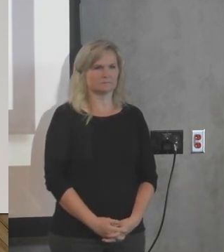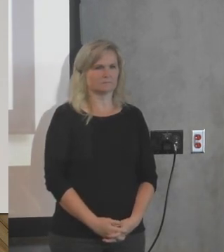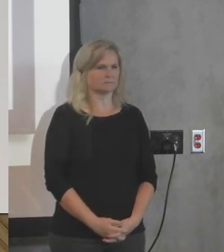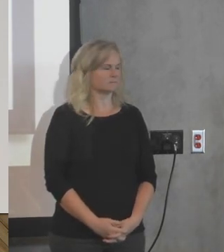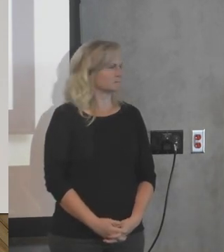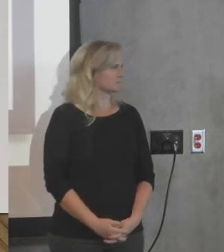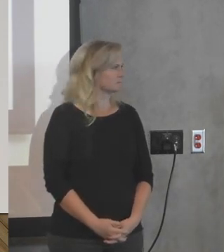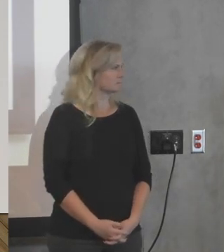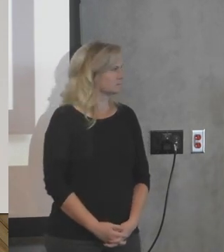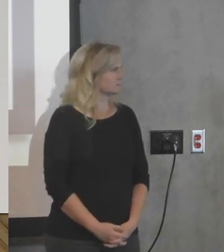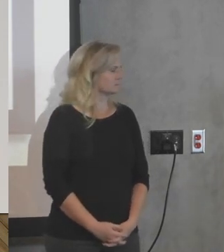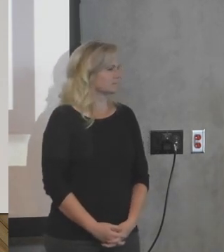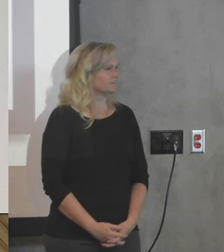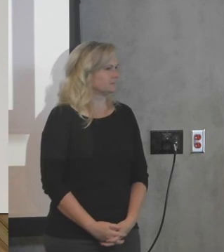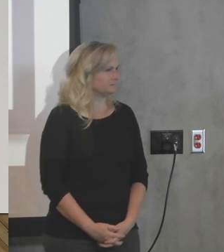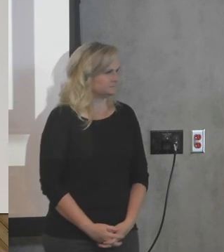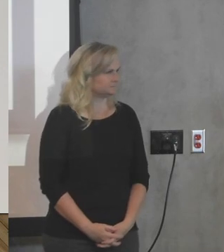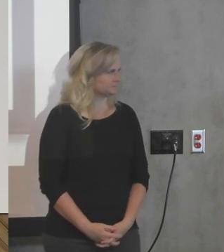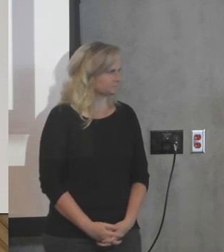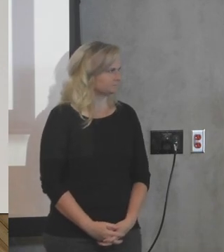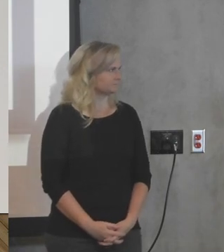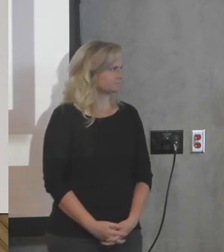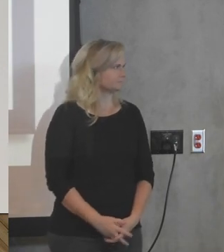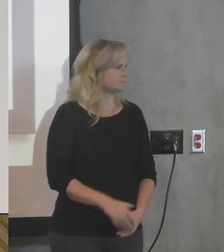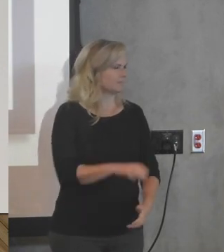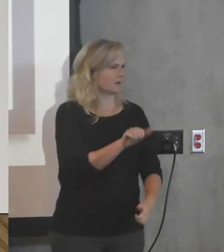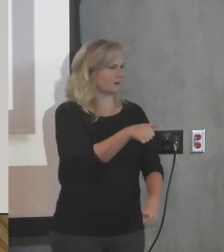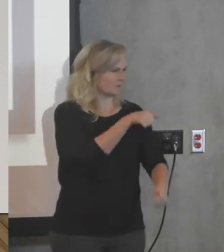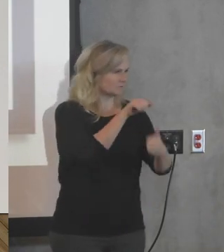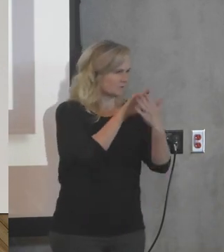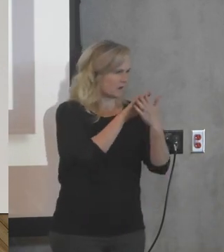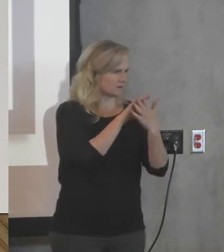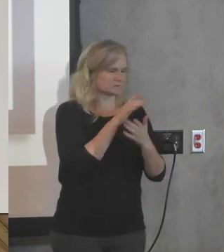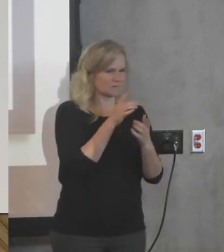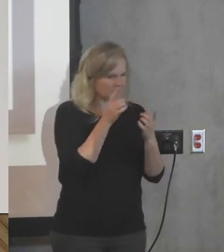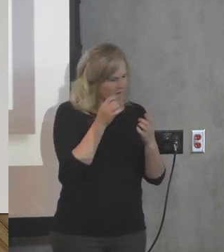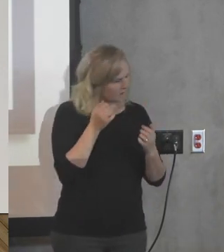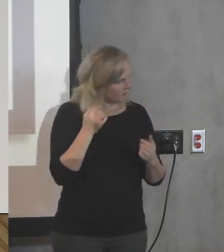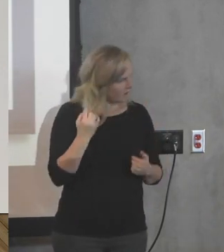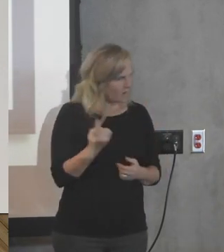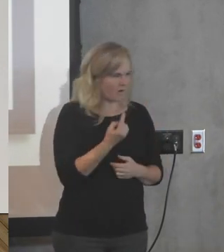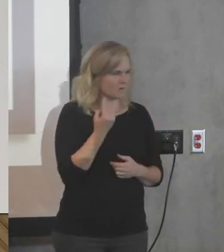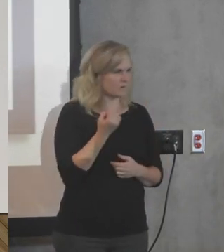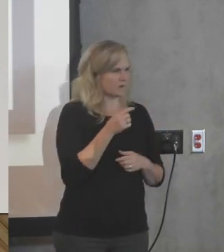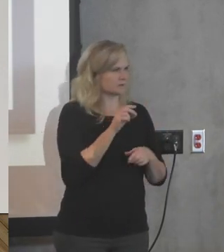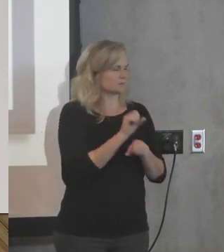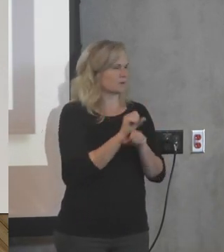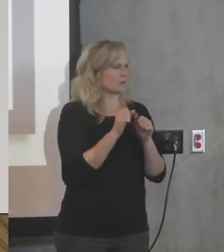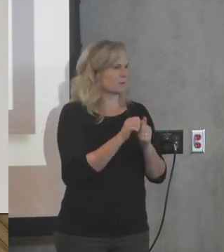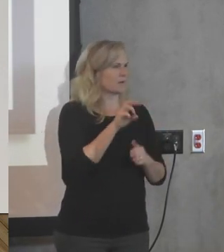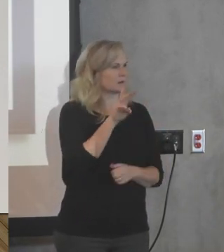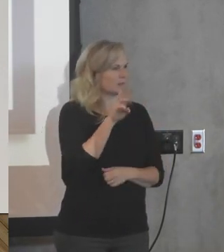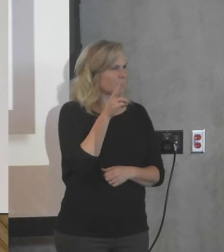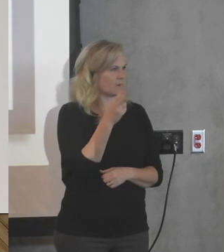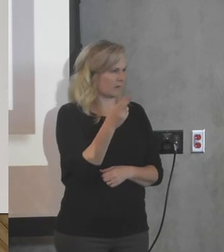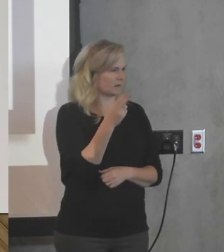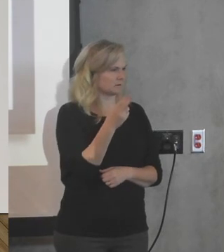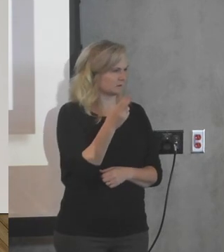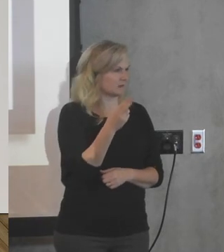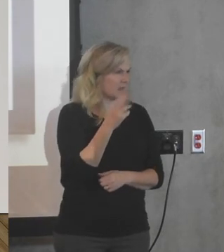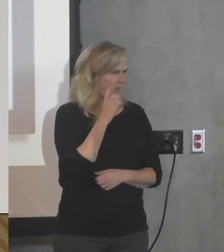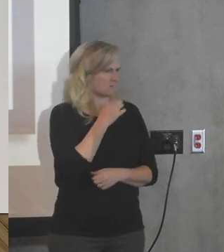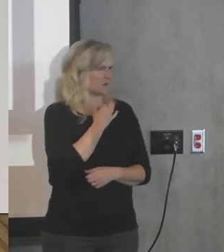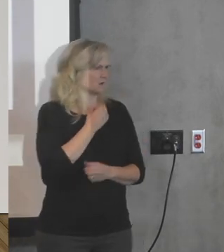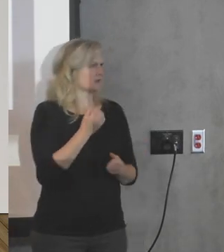Okay, and another strategy is we all work on WH questions, right? How many IEPs don't have that